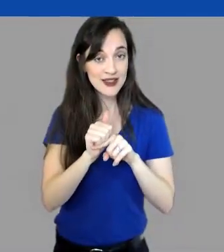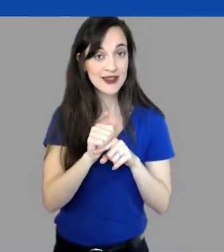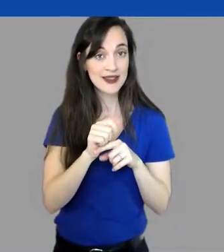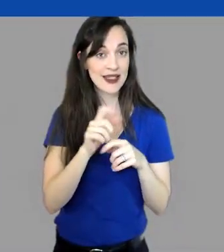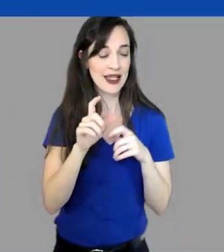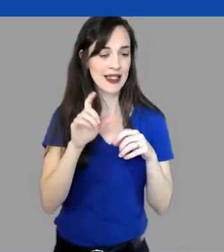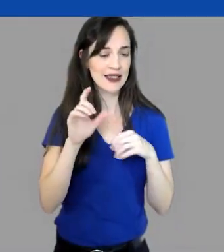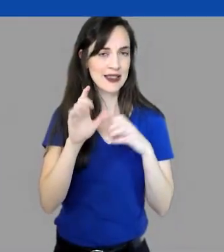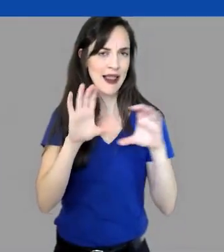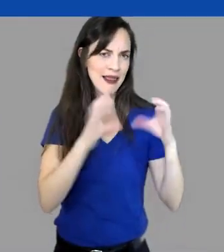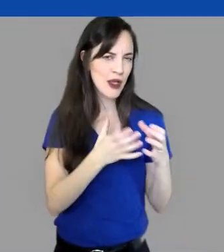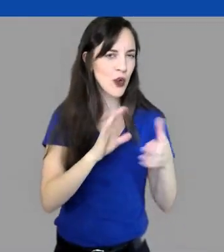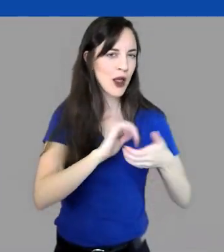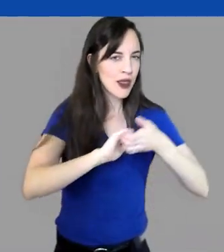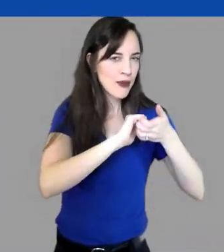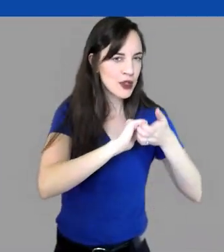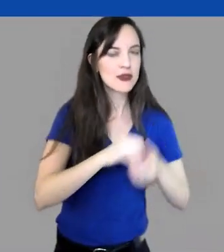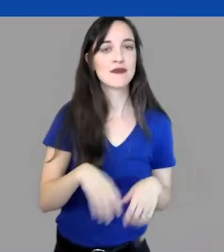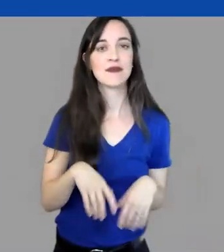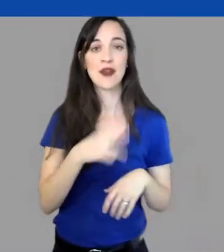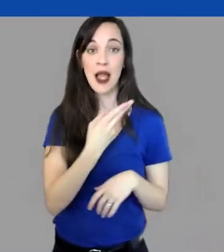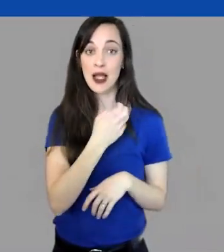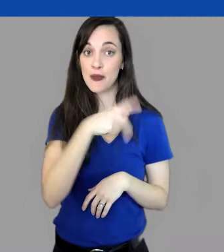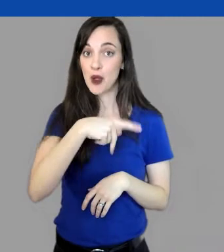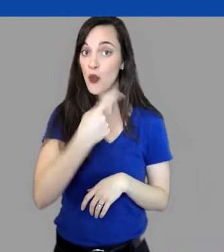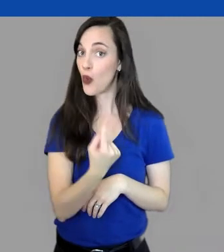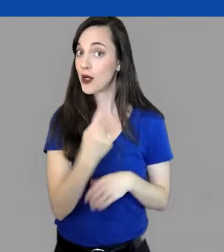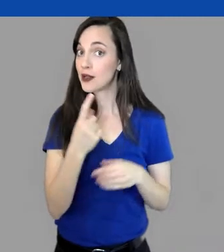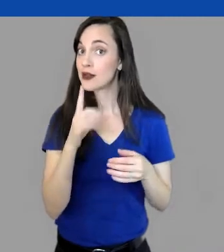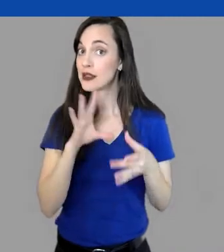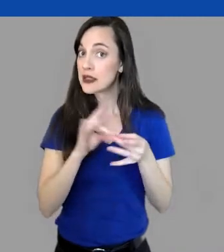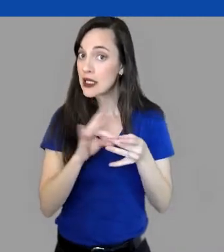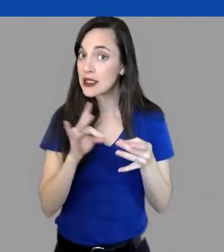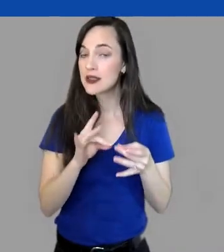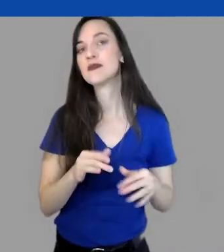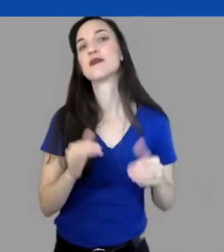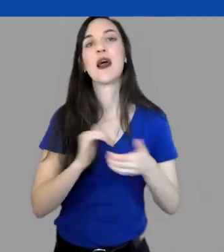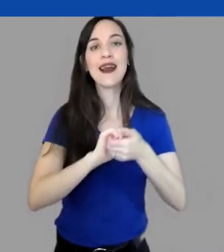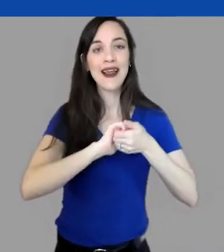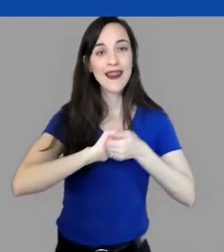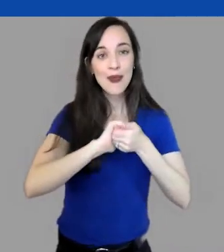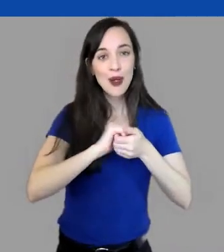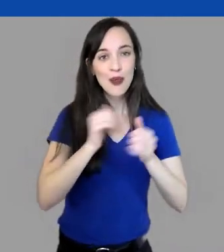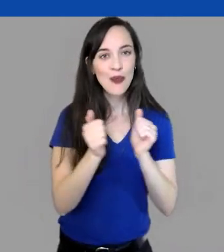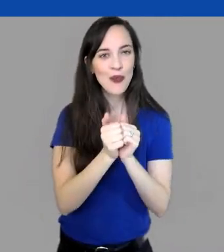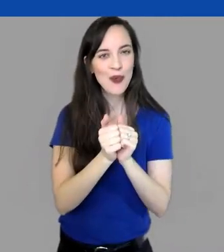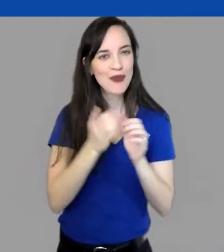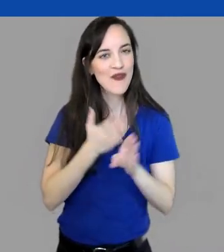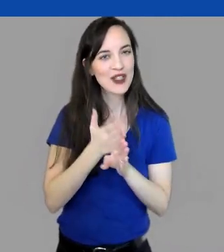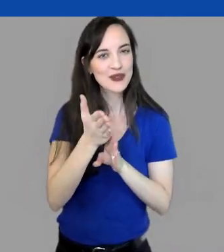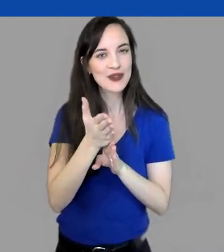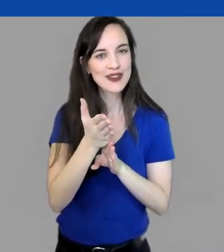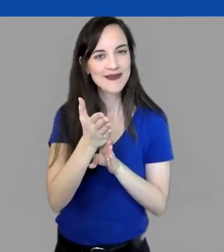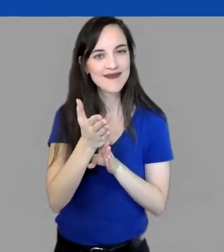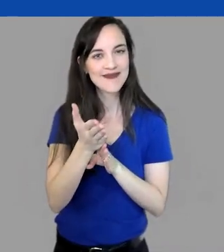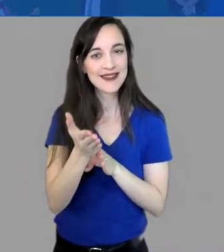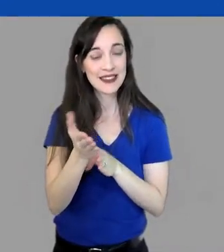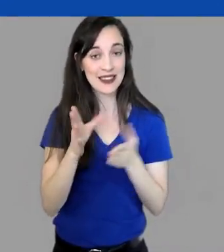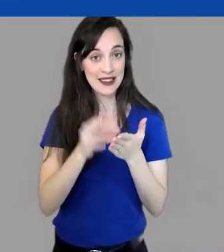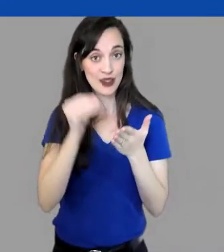The first high leverage practice in the category of Collaboration states, collaborate